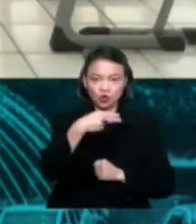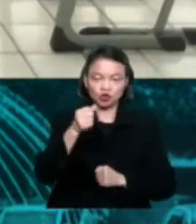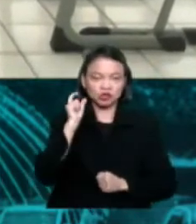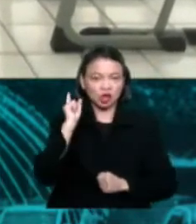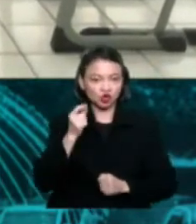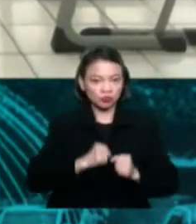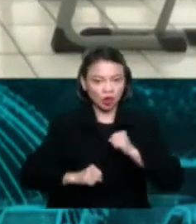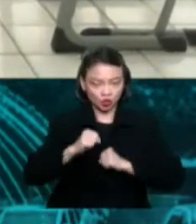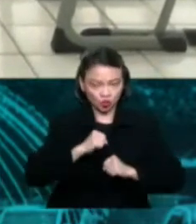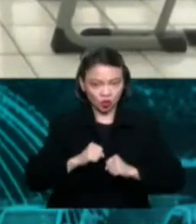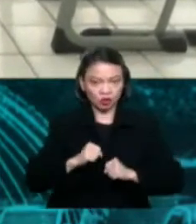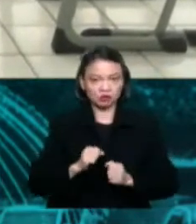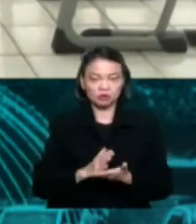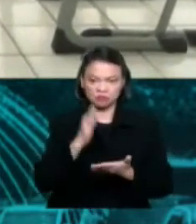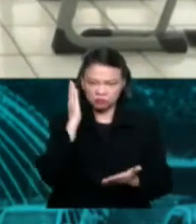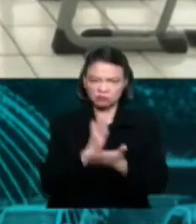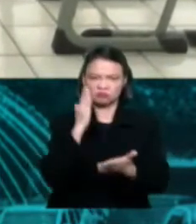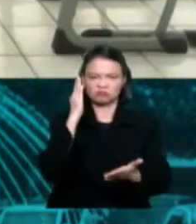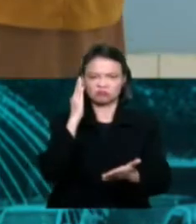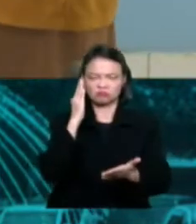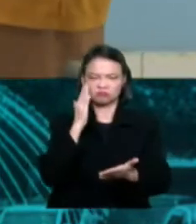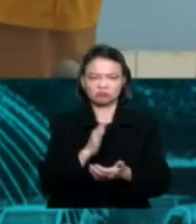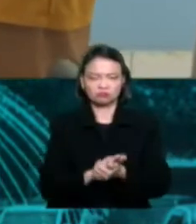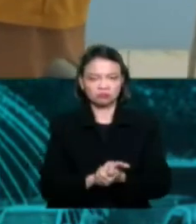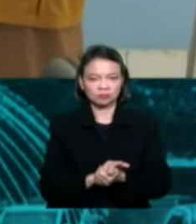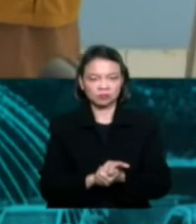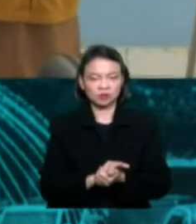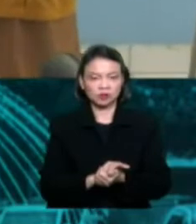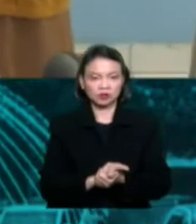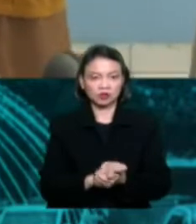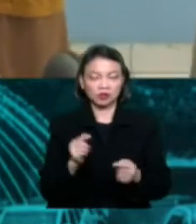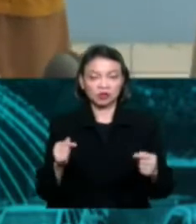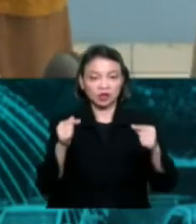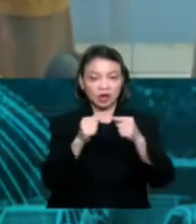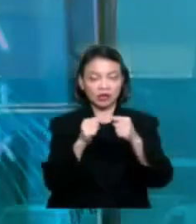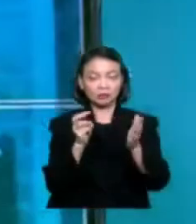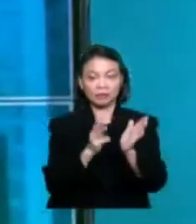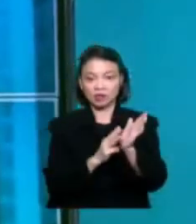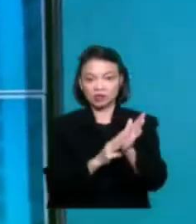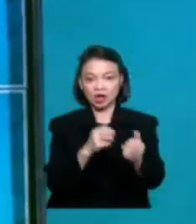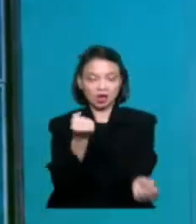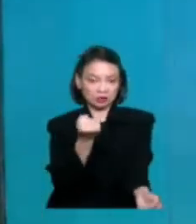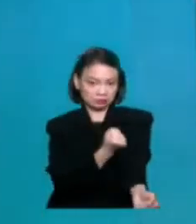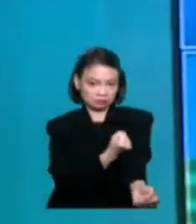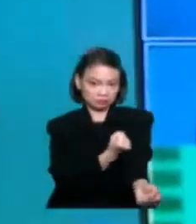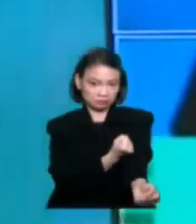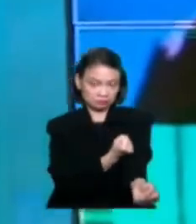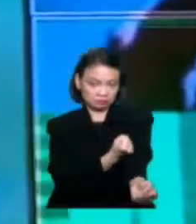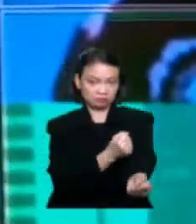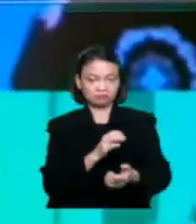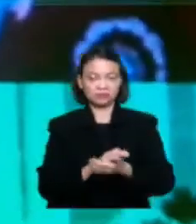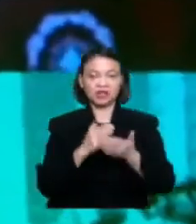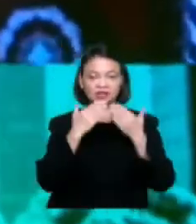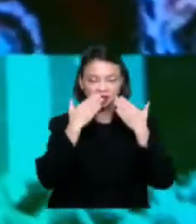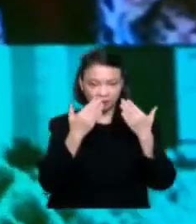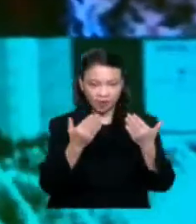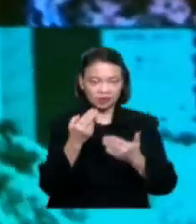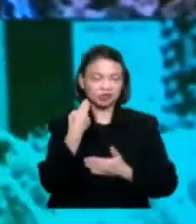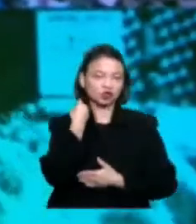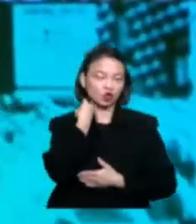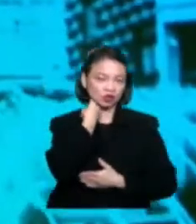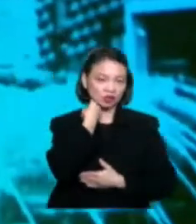abuse. That's our humble request. Terima kasih. Terima kasih, Dr. Parani, for the answers. Since this